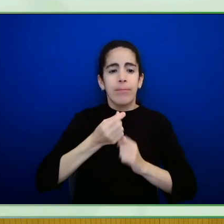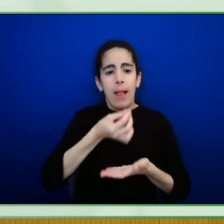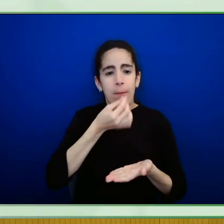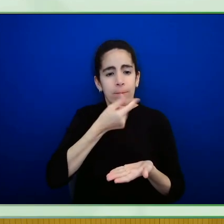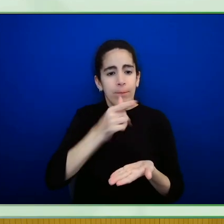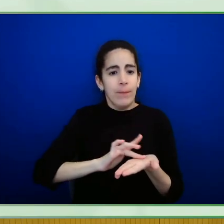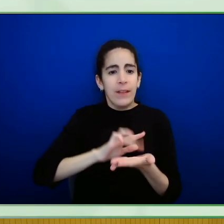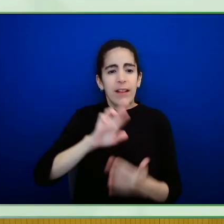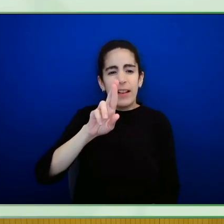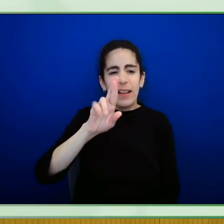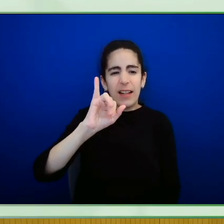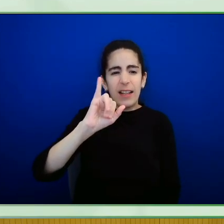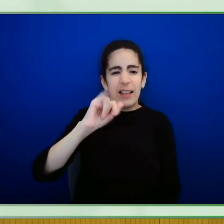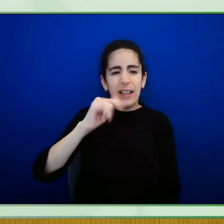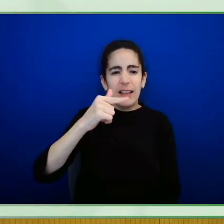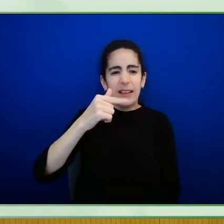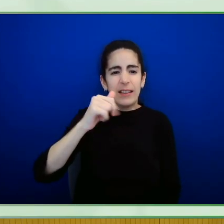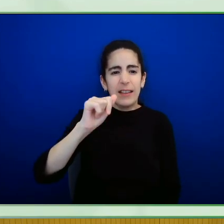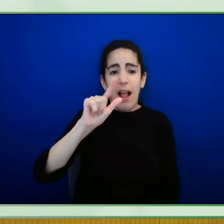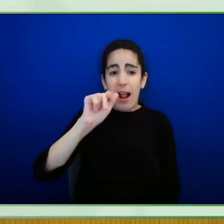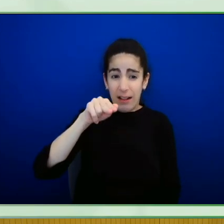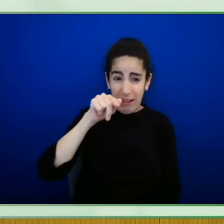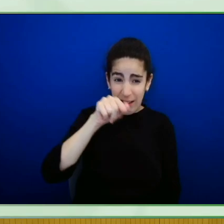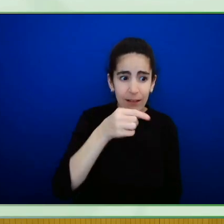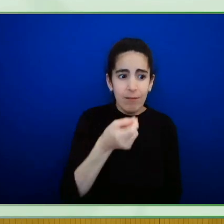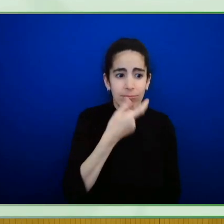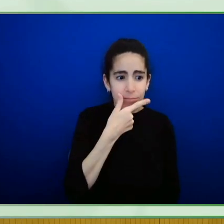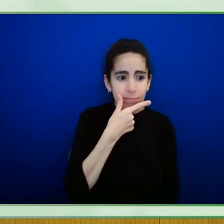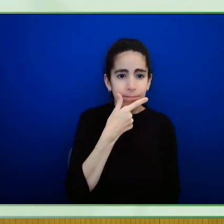Really, I was a real